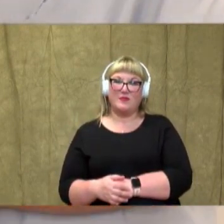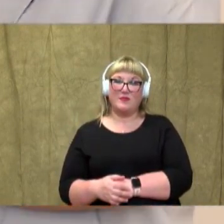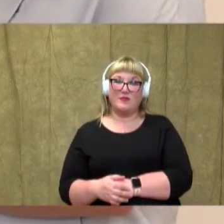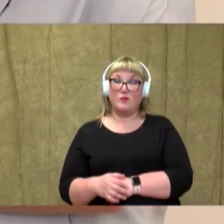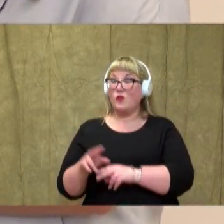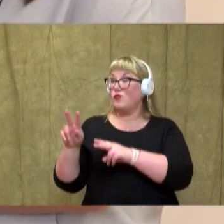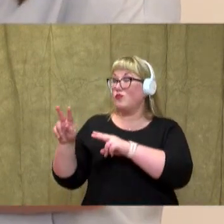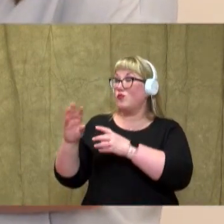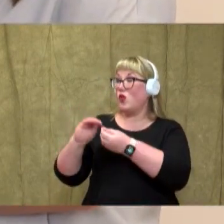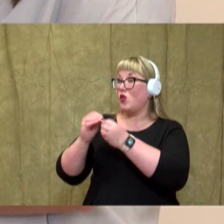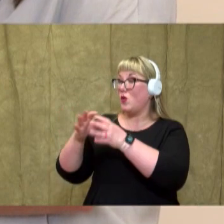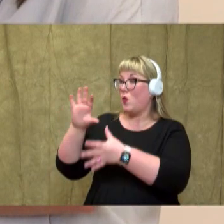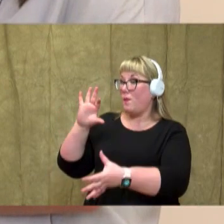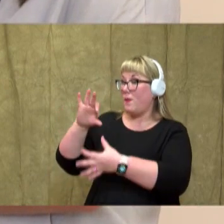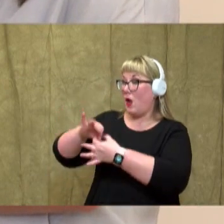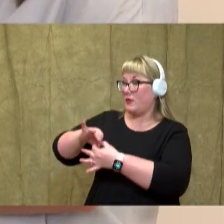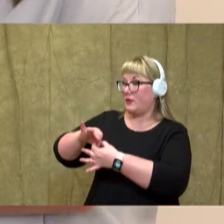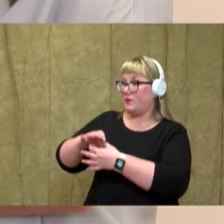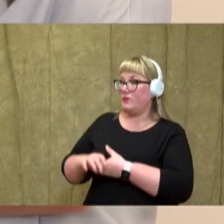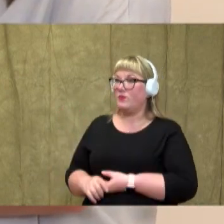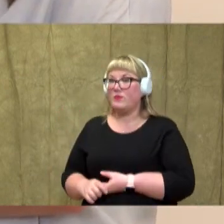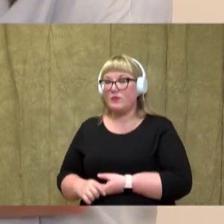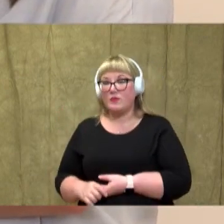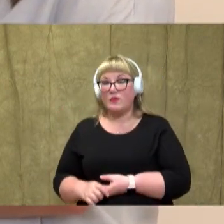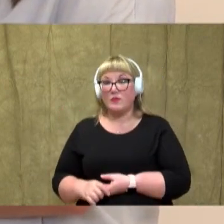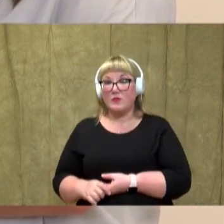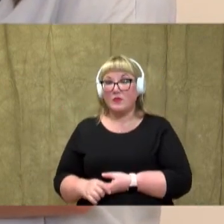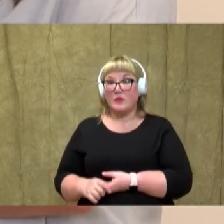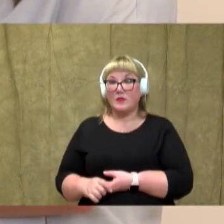Look at our number bond. To add the